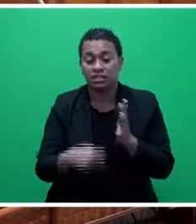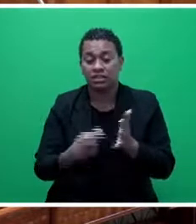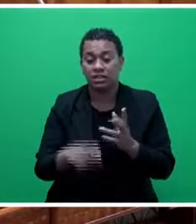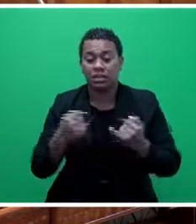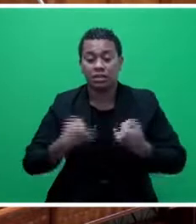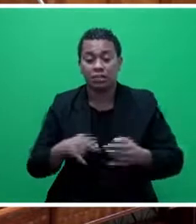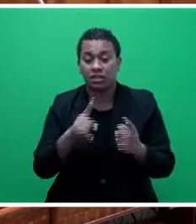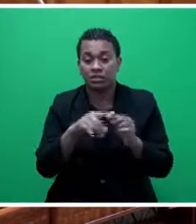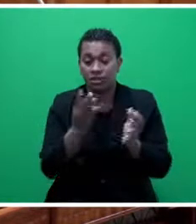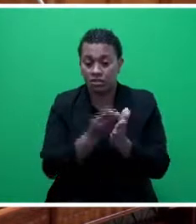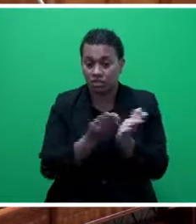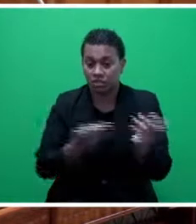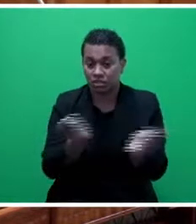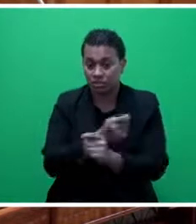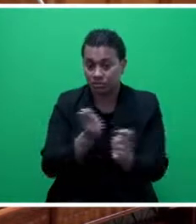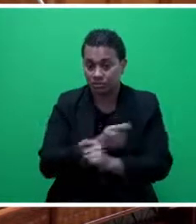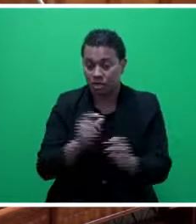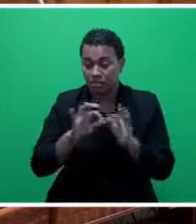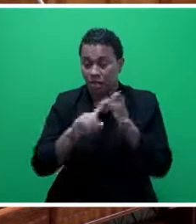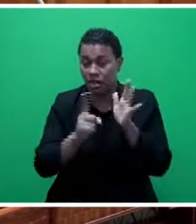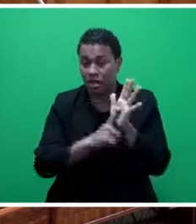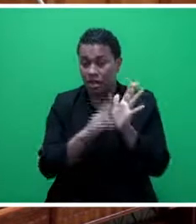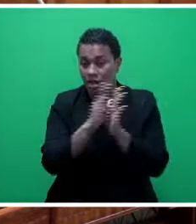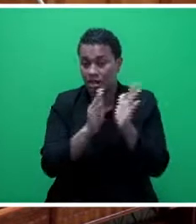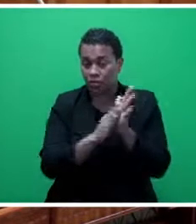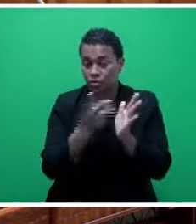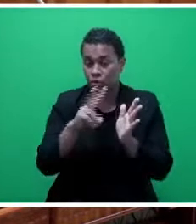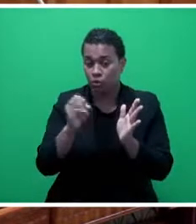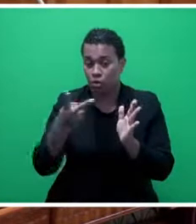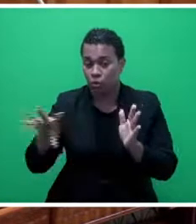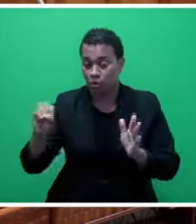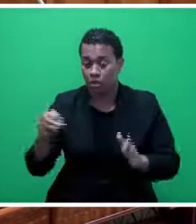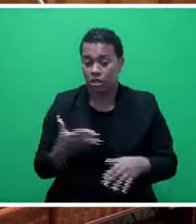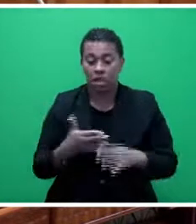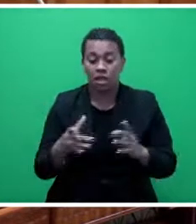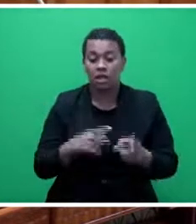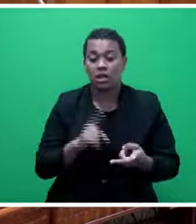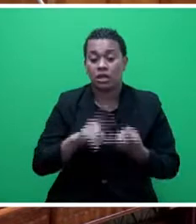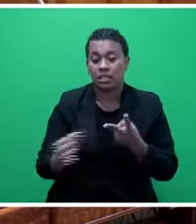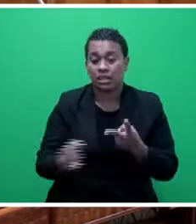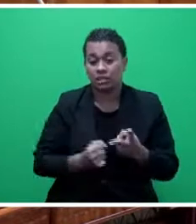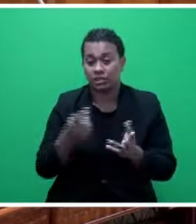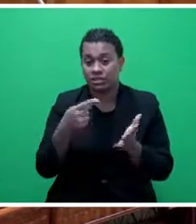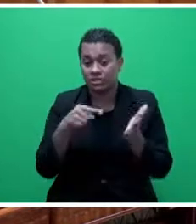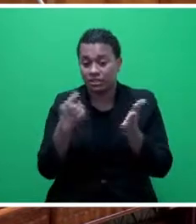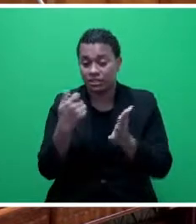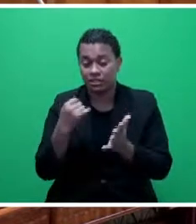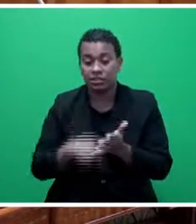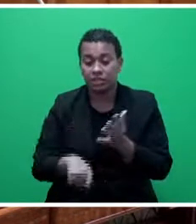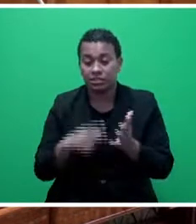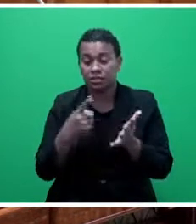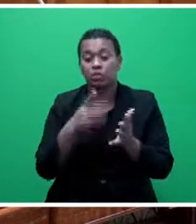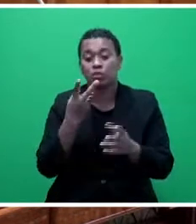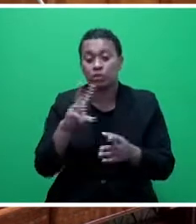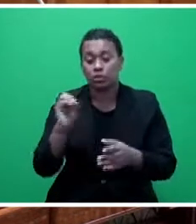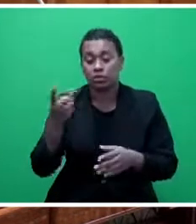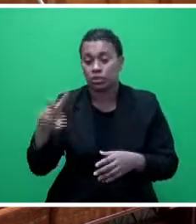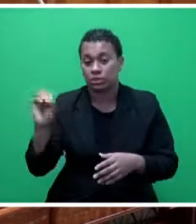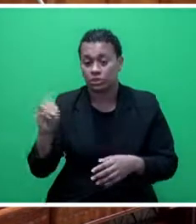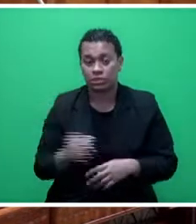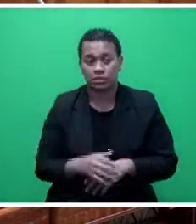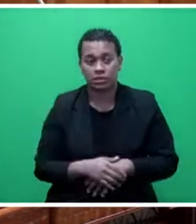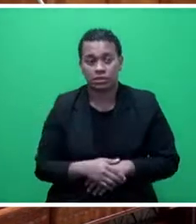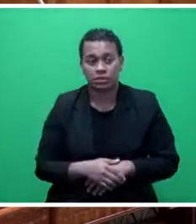Bill 2020. 2. Income Tax Budget Amendment Bill 2020.